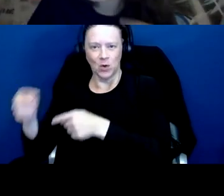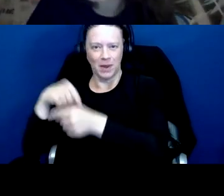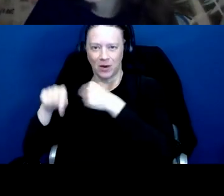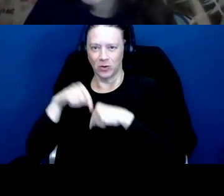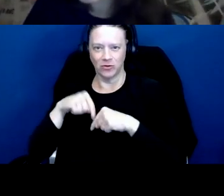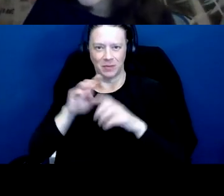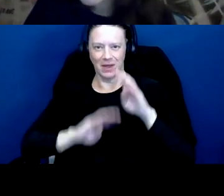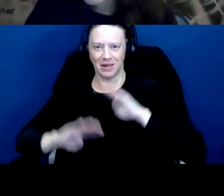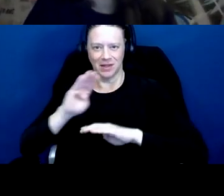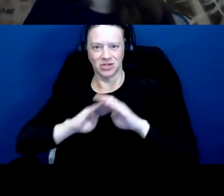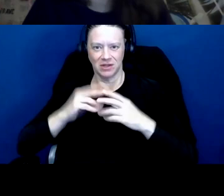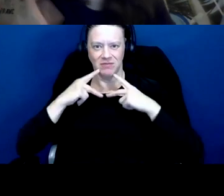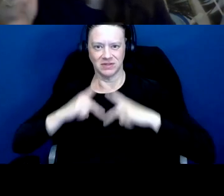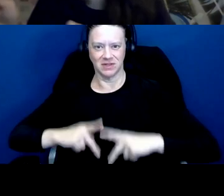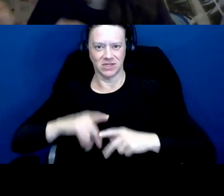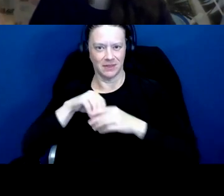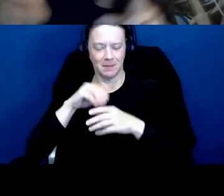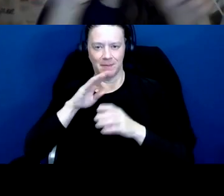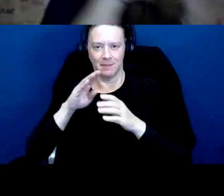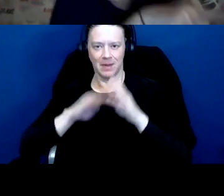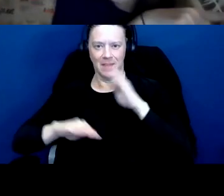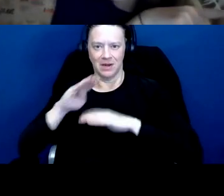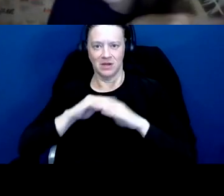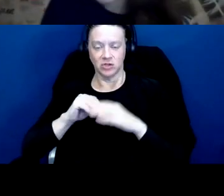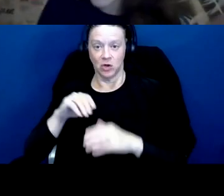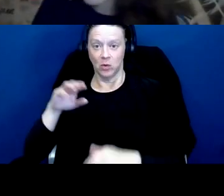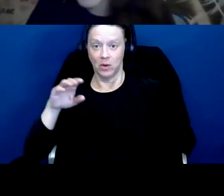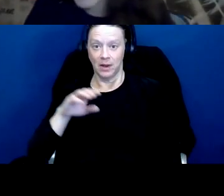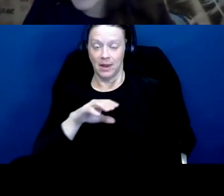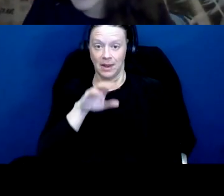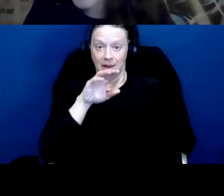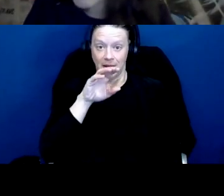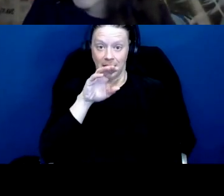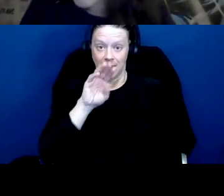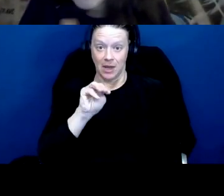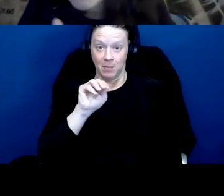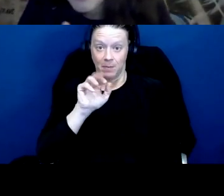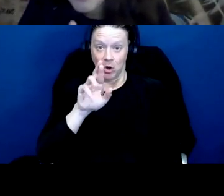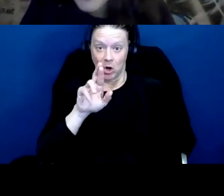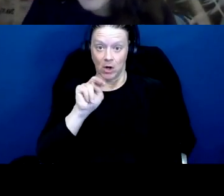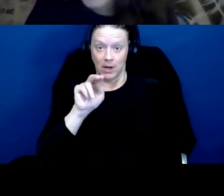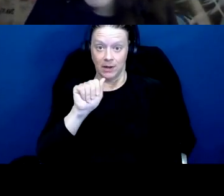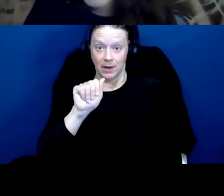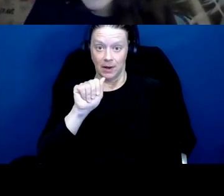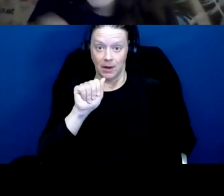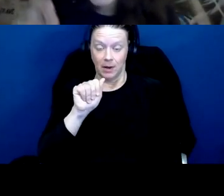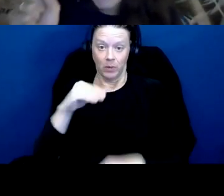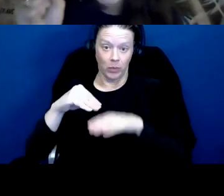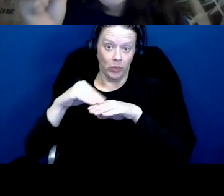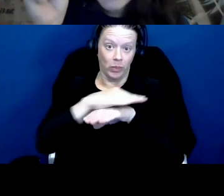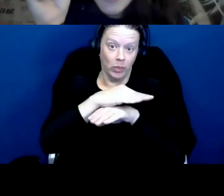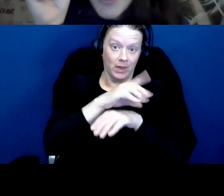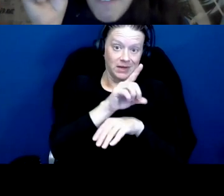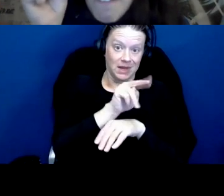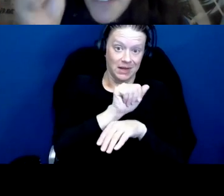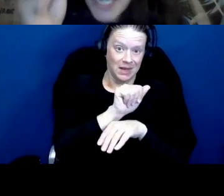backwards. So no, mRNA cannot go backwards and change DNA. Also, mRNA